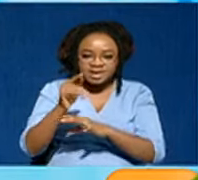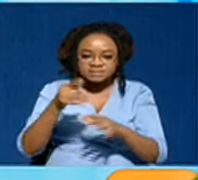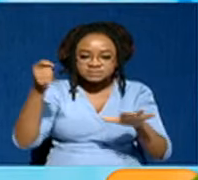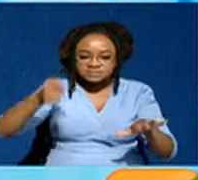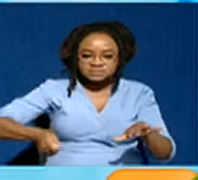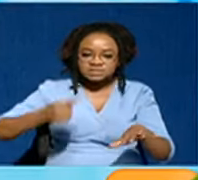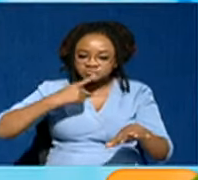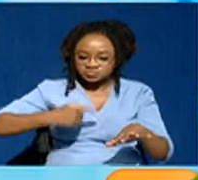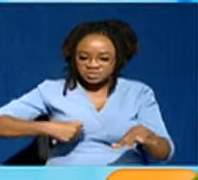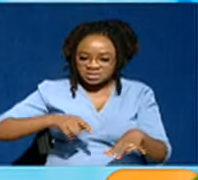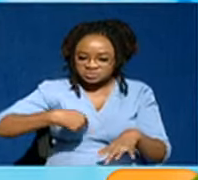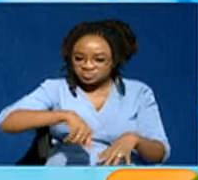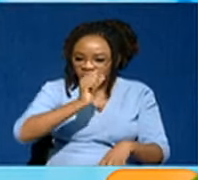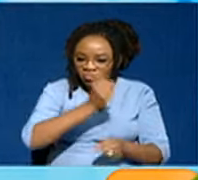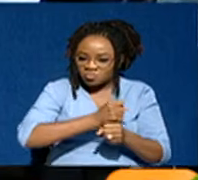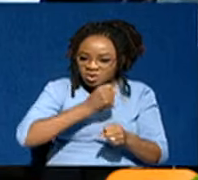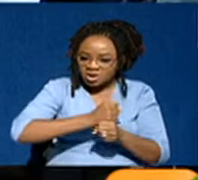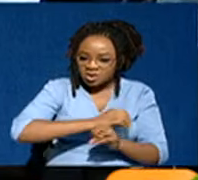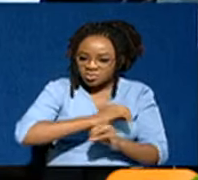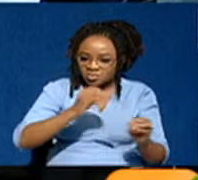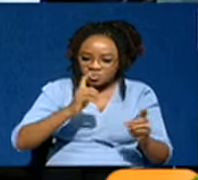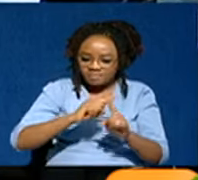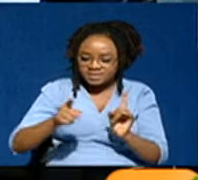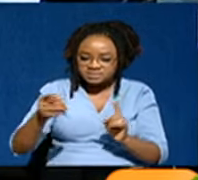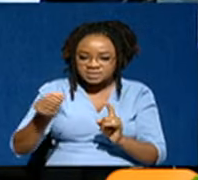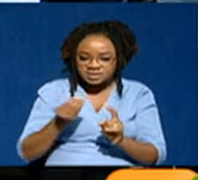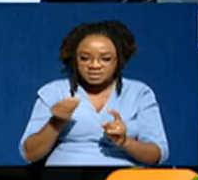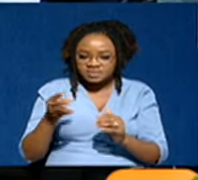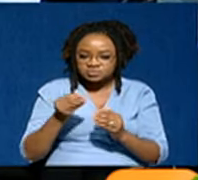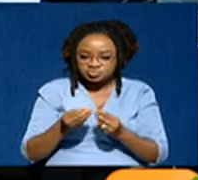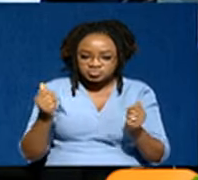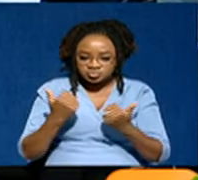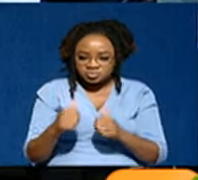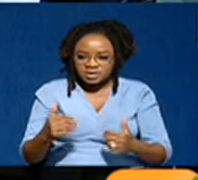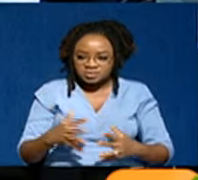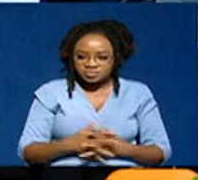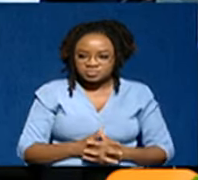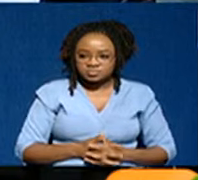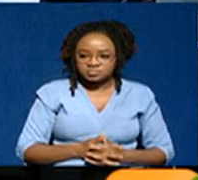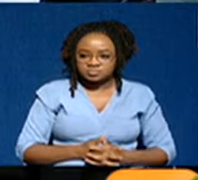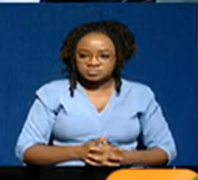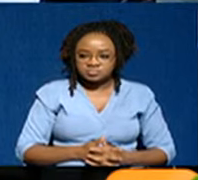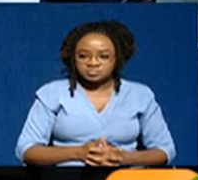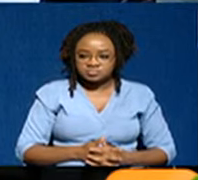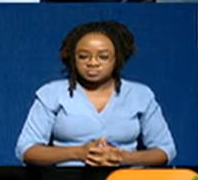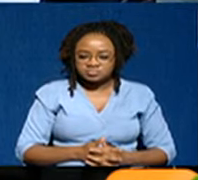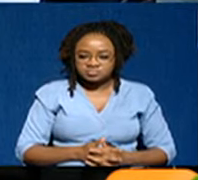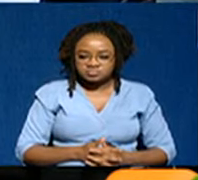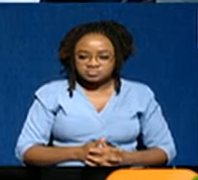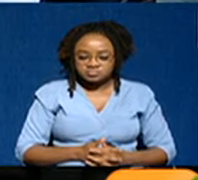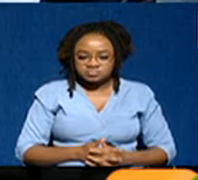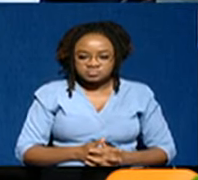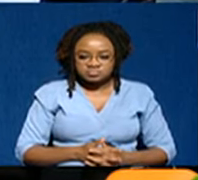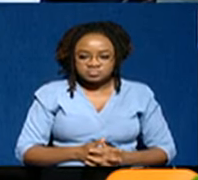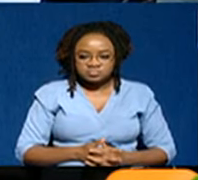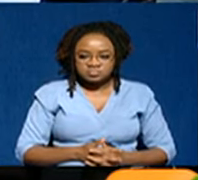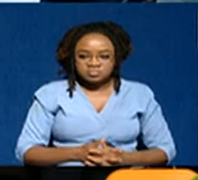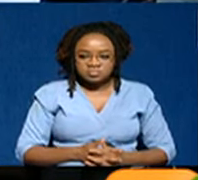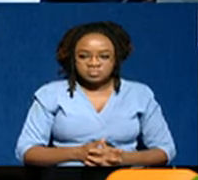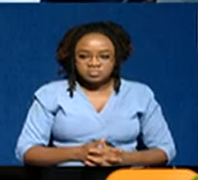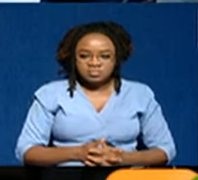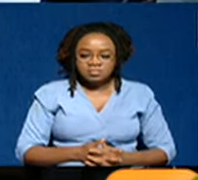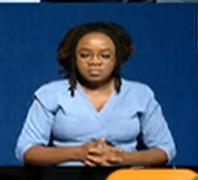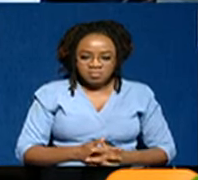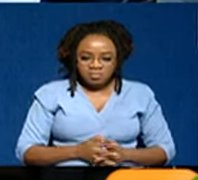tell us to go back to work without providing a solution. Okay. So the court itself then gave